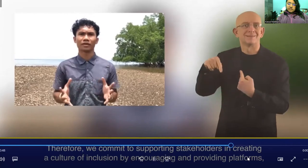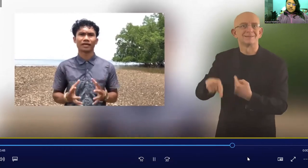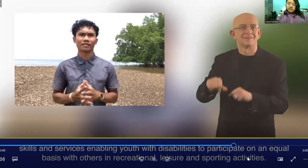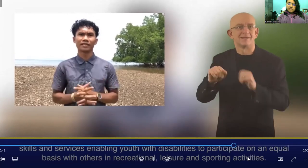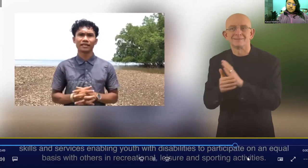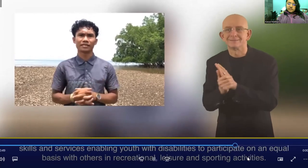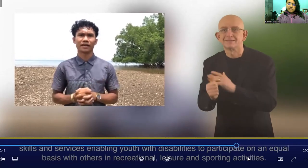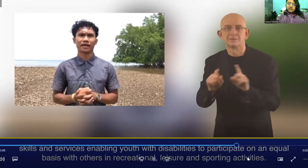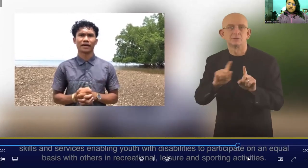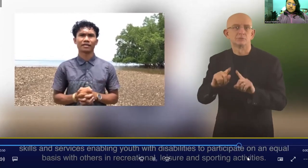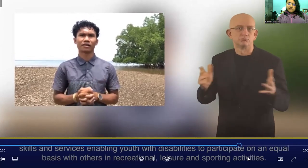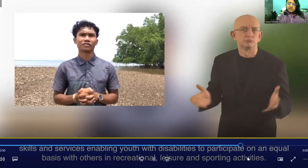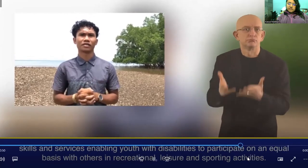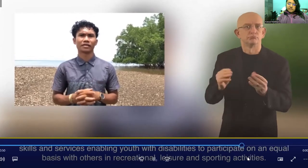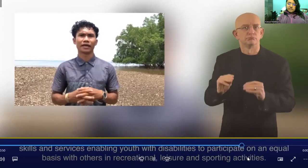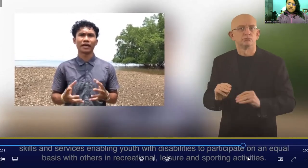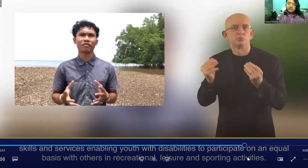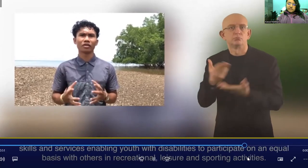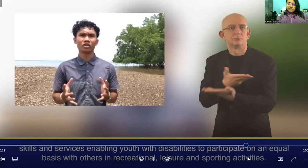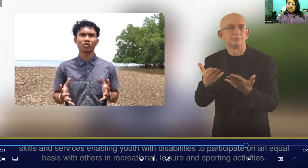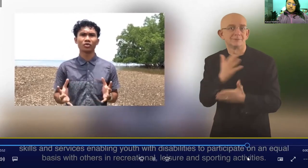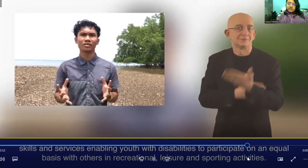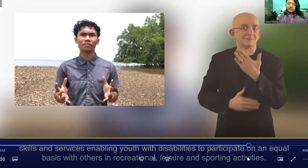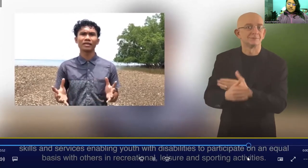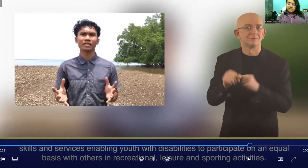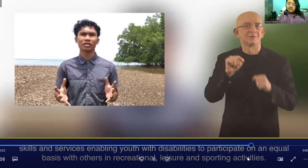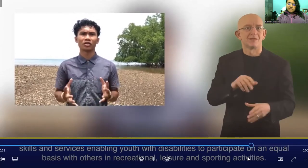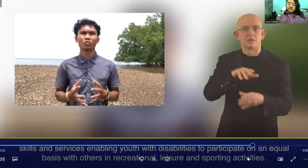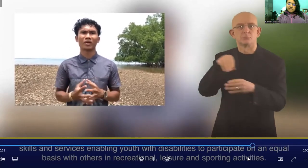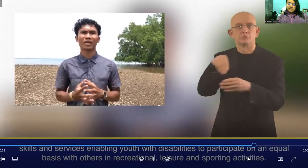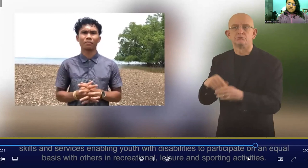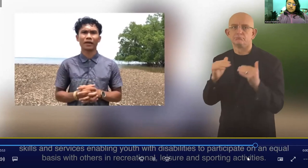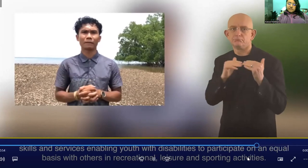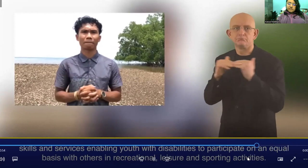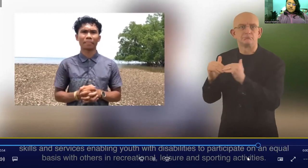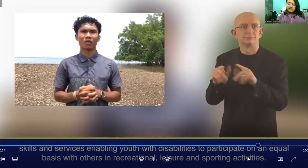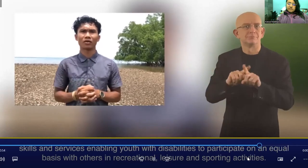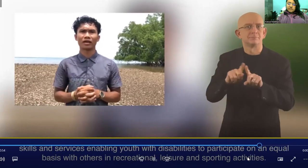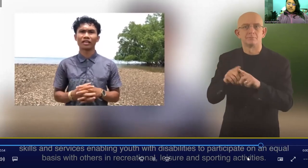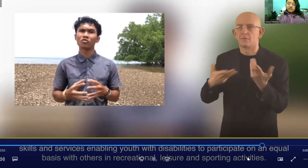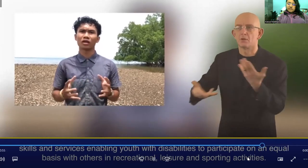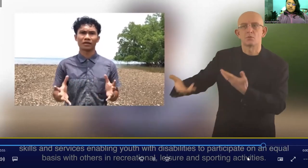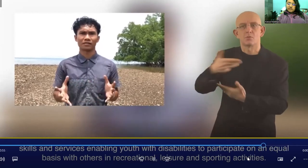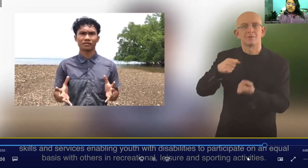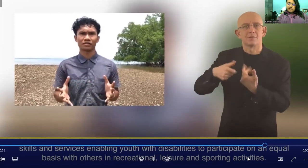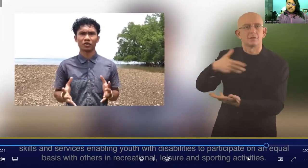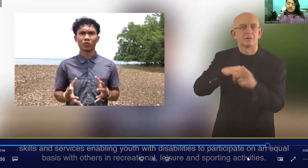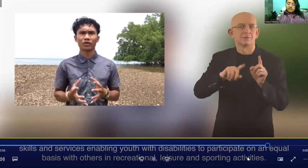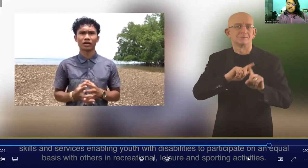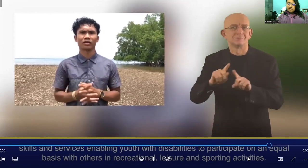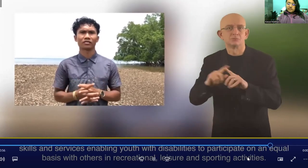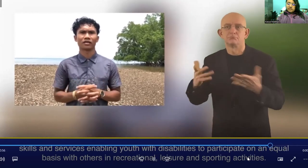platform, skills, and services enabling youth with disabilities to participate on an equal basis